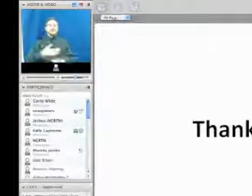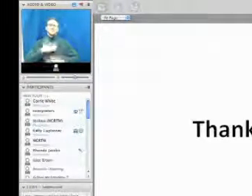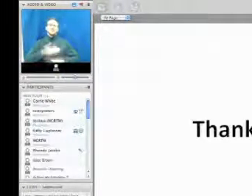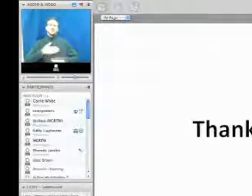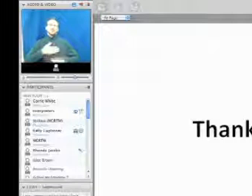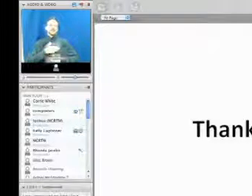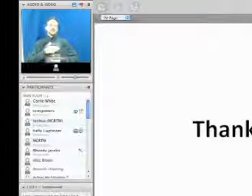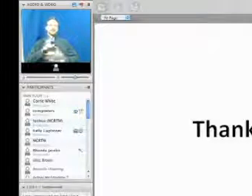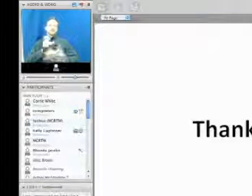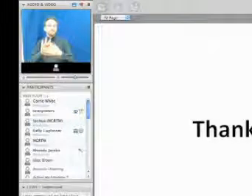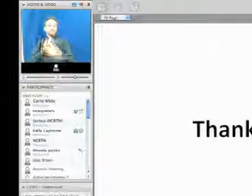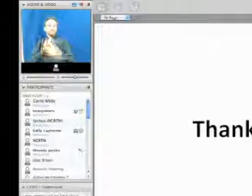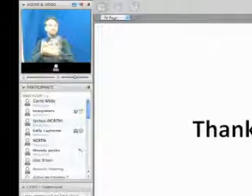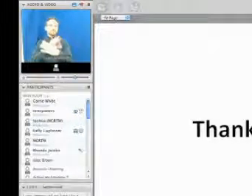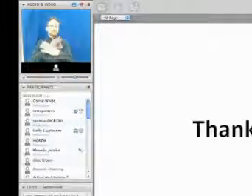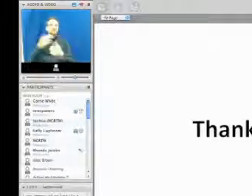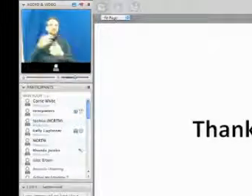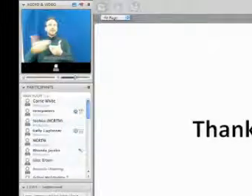participating.